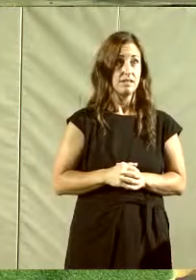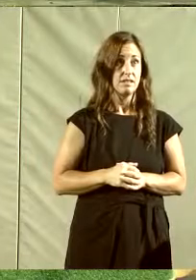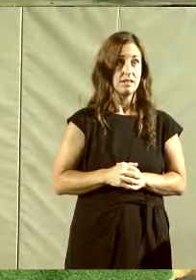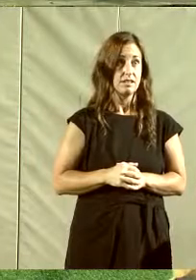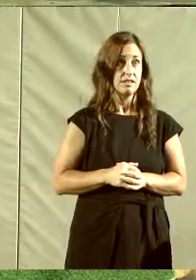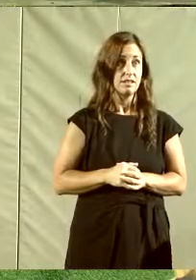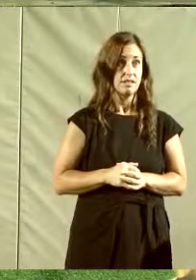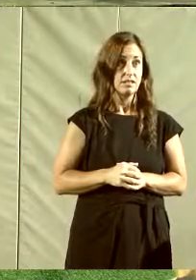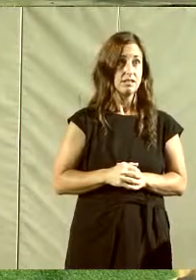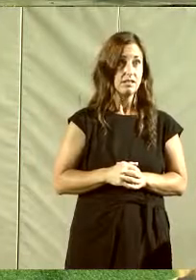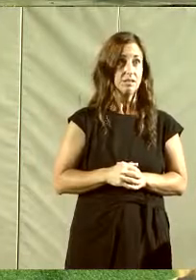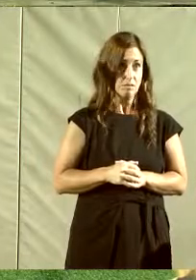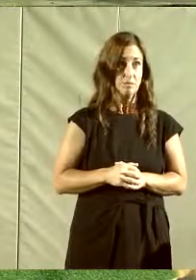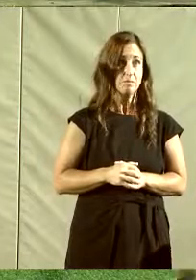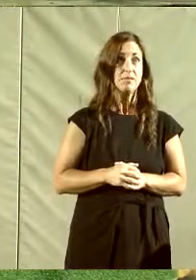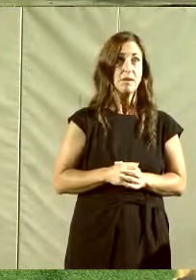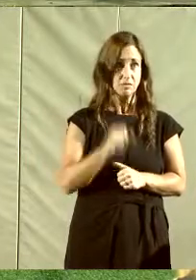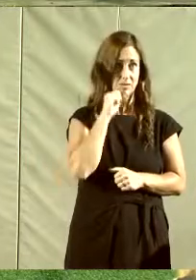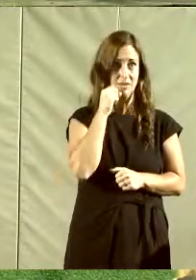Sterling Jack Gaddis.